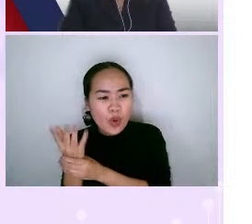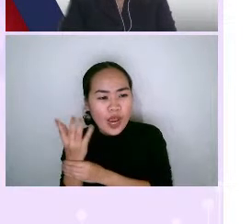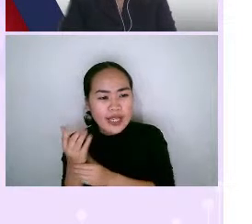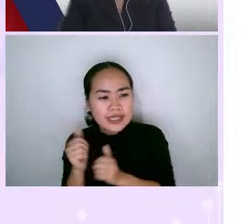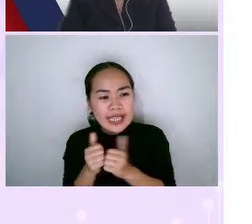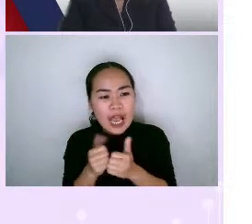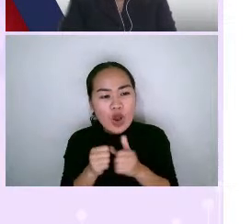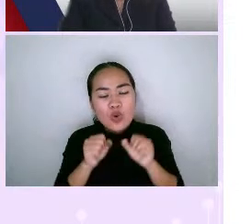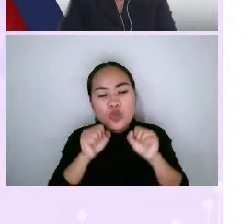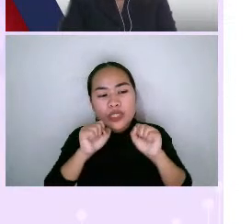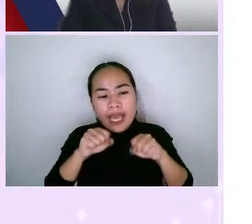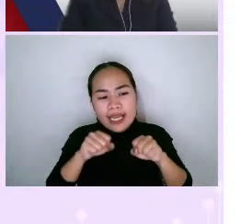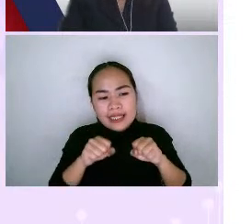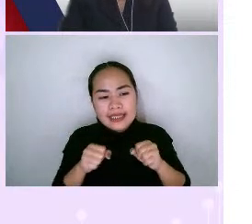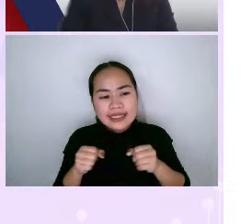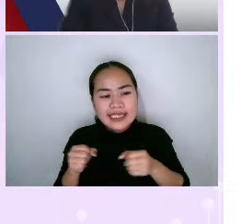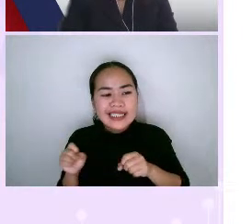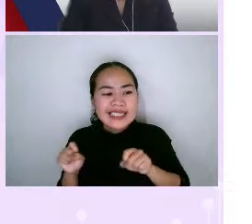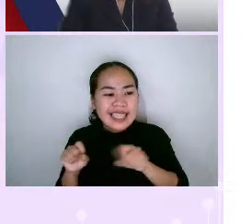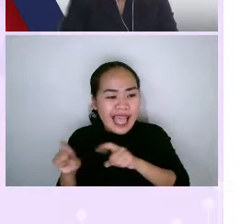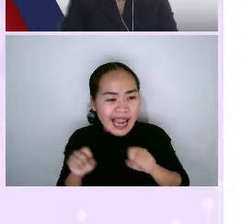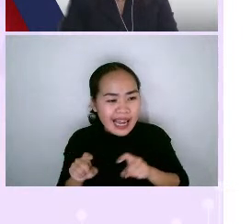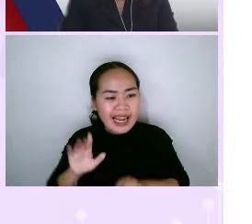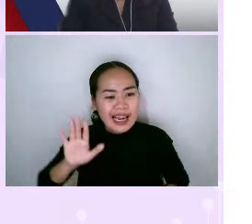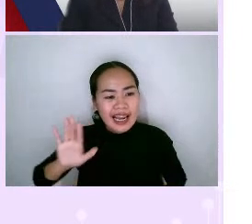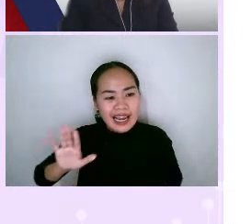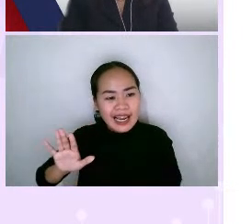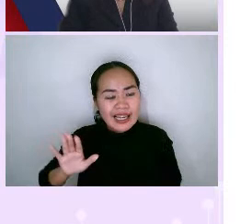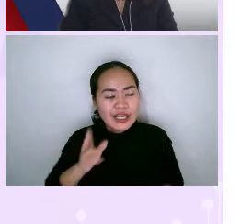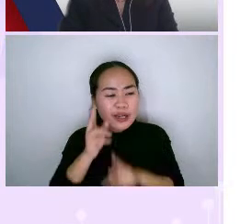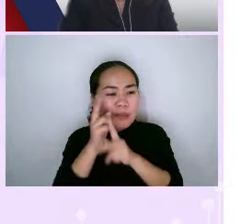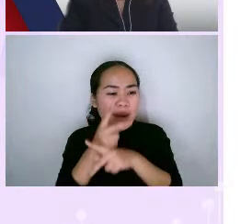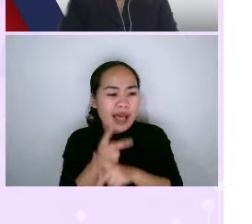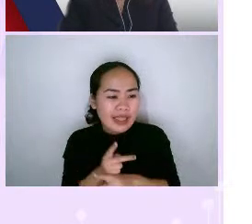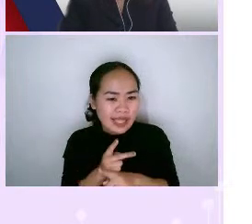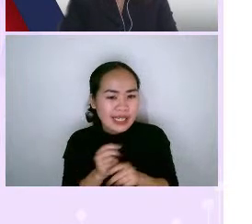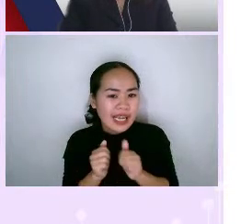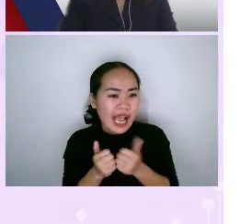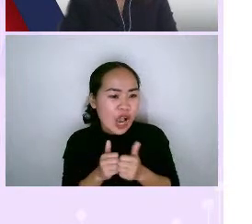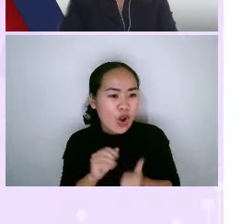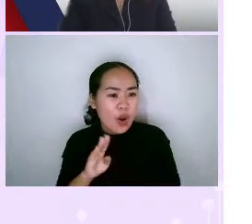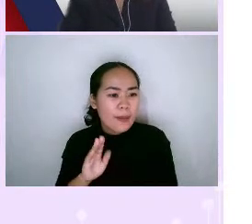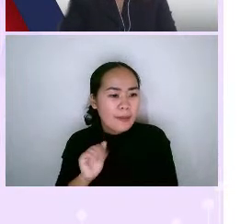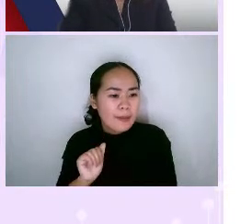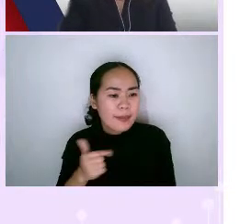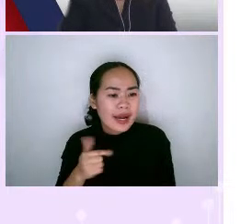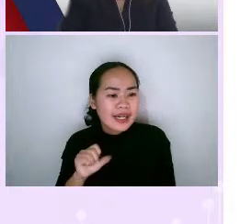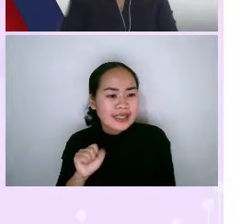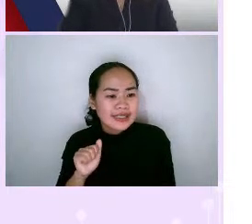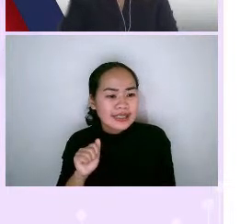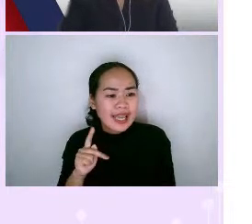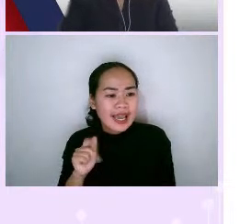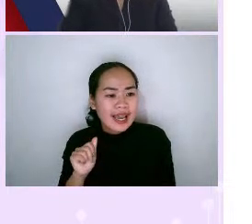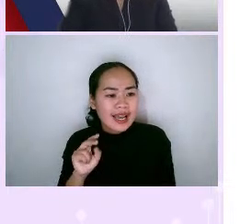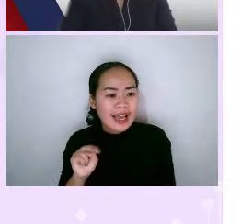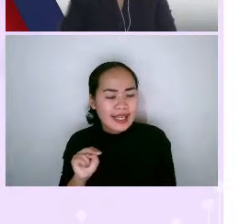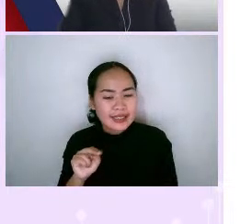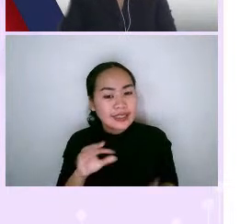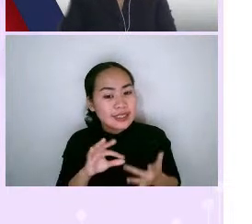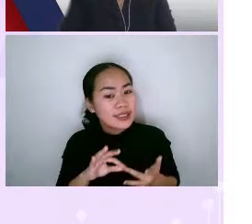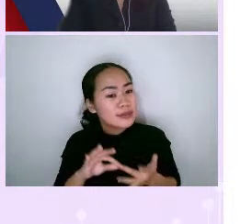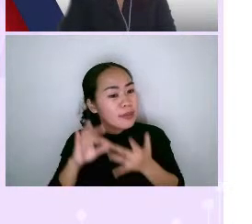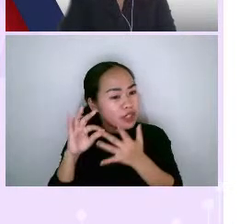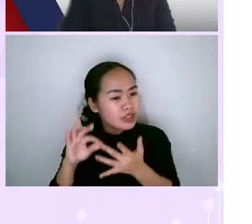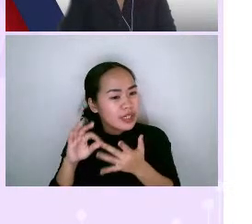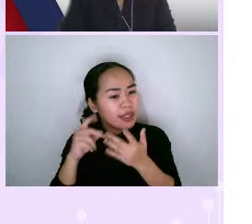produce and food products through what we call the Bagsakan Special Project. This year,